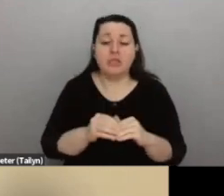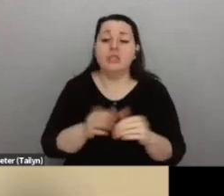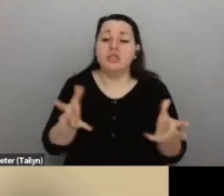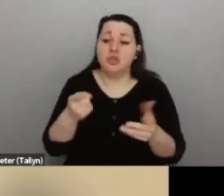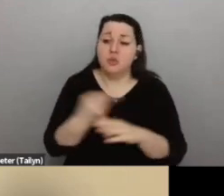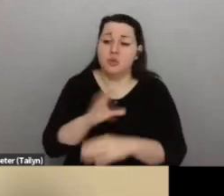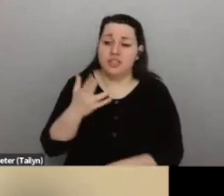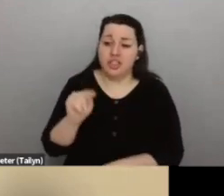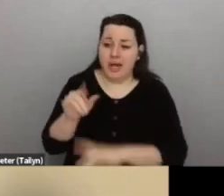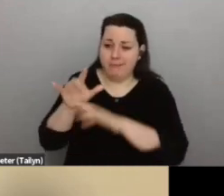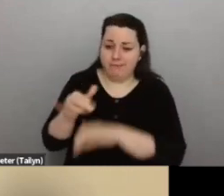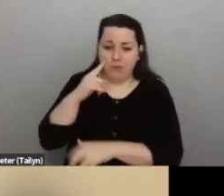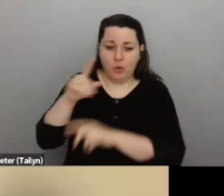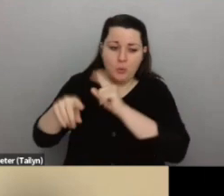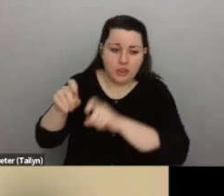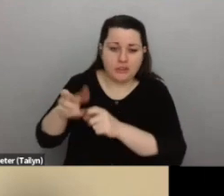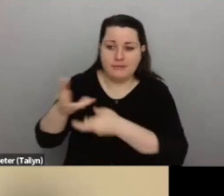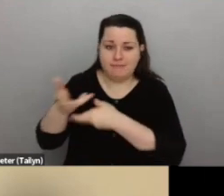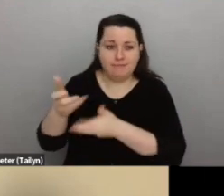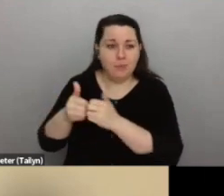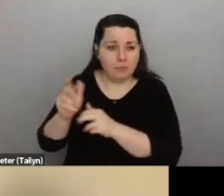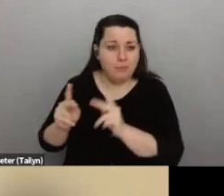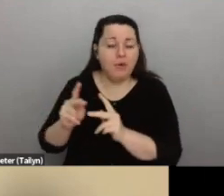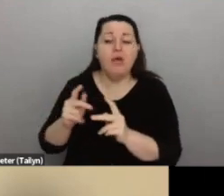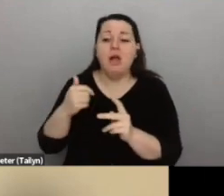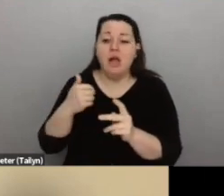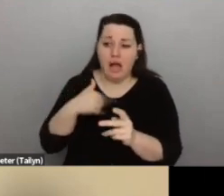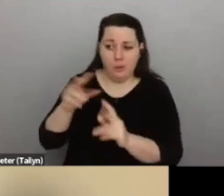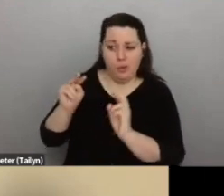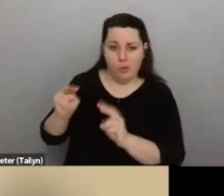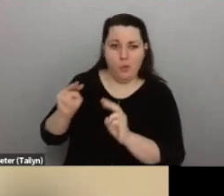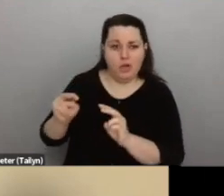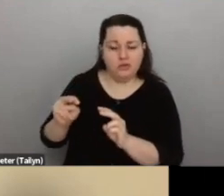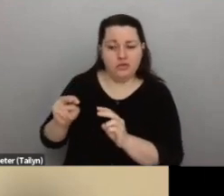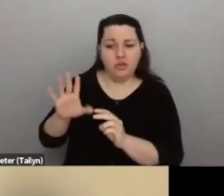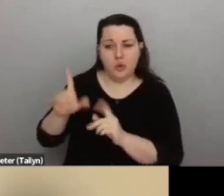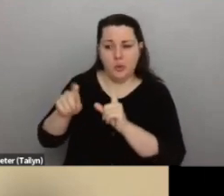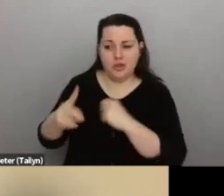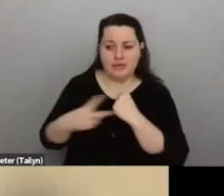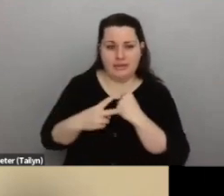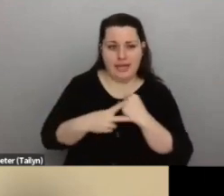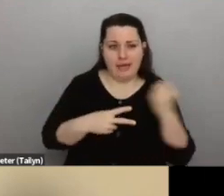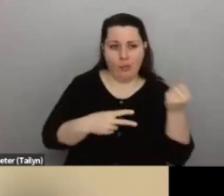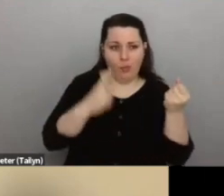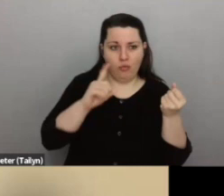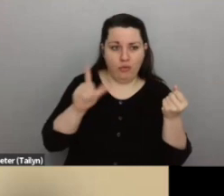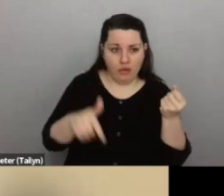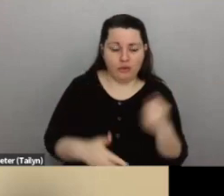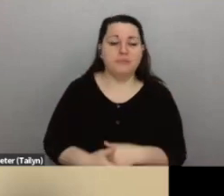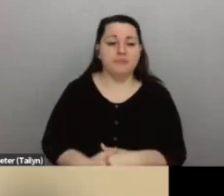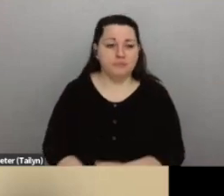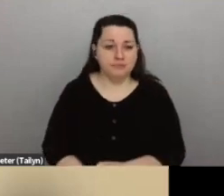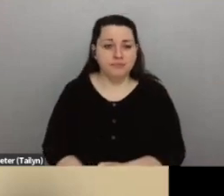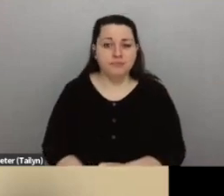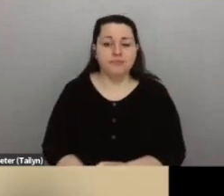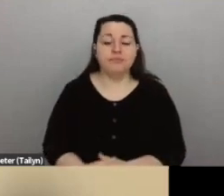chat to ask questions and interact with folks on the call. I will be keeping an eye on that and saving your questions for later. I also